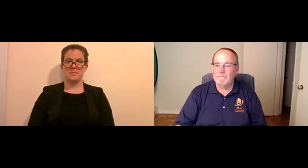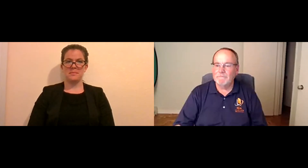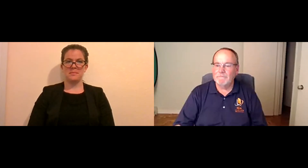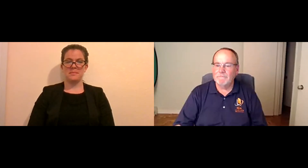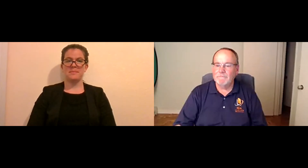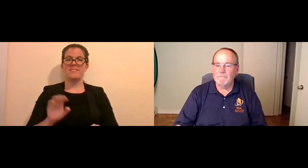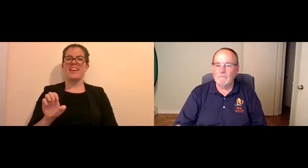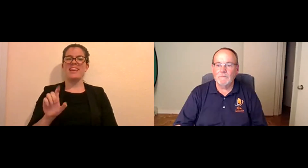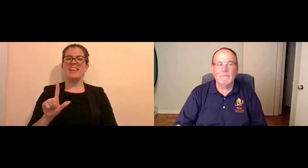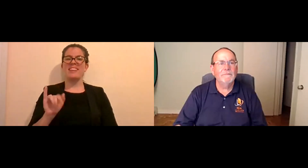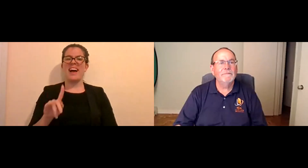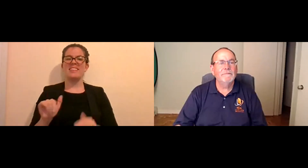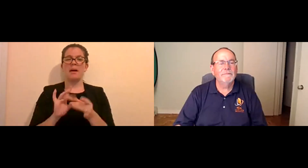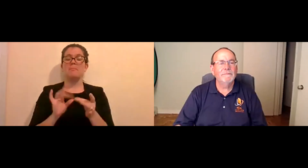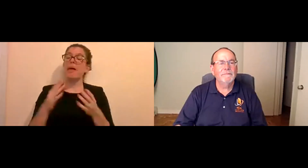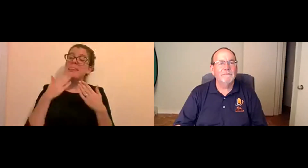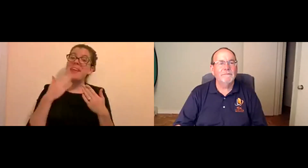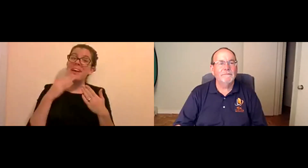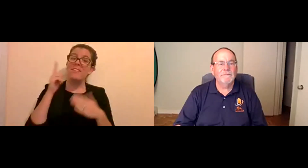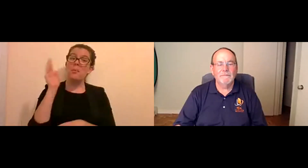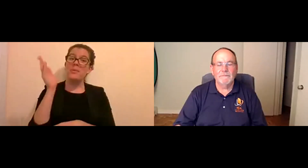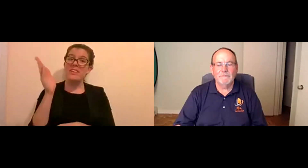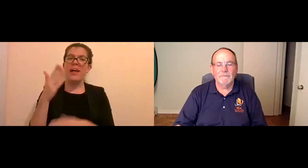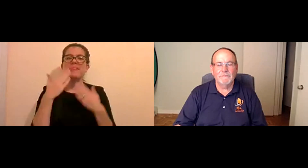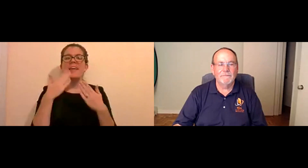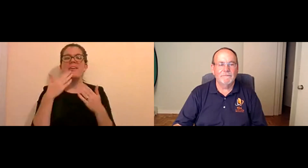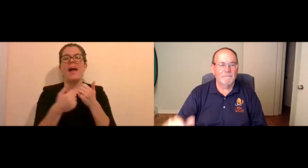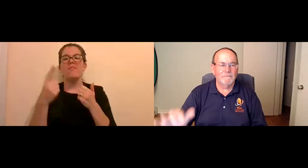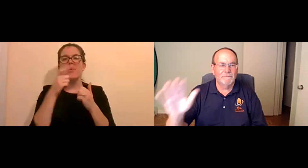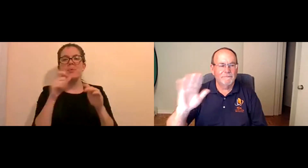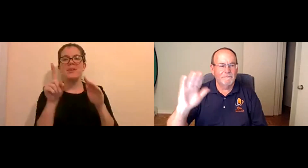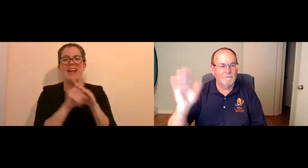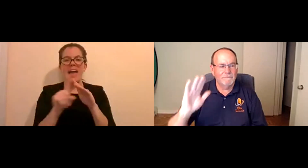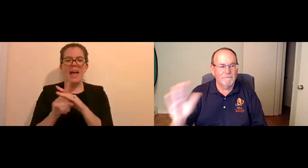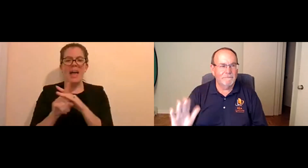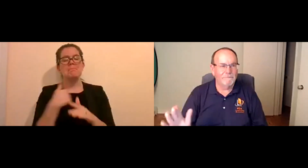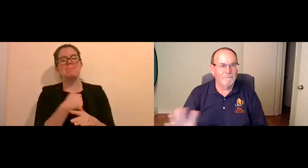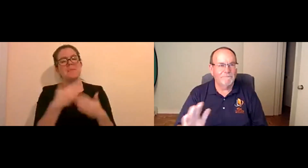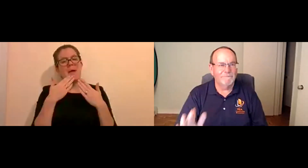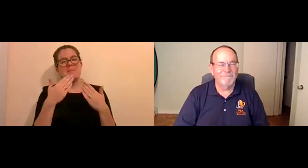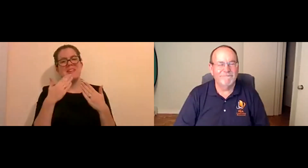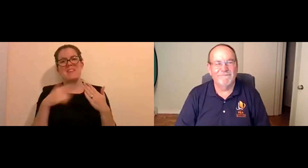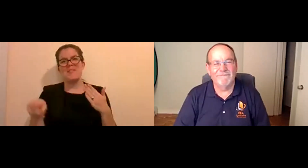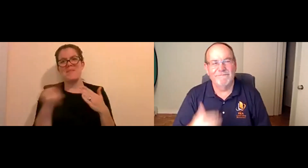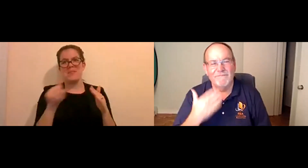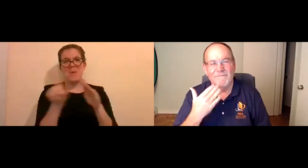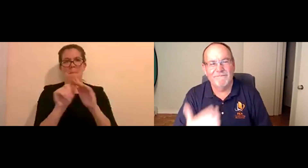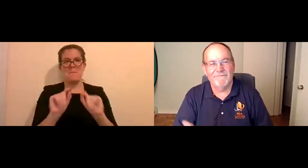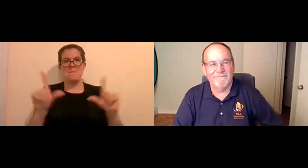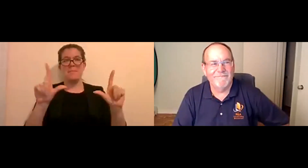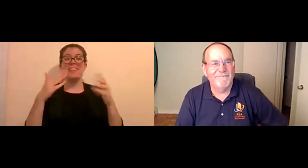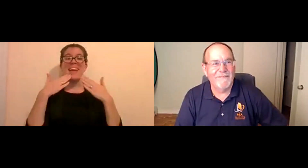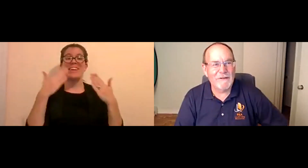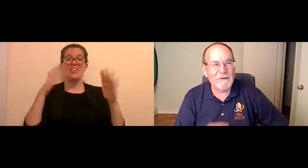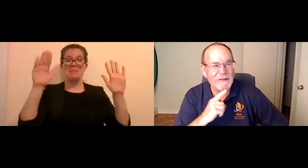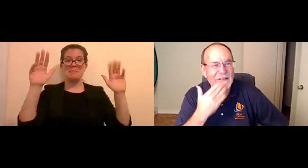Yes, thank you very much for presenting, and thank you for everyone who came. We really appreciate it. Thank you for coming out.